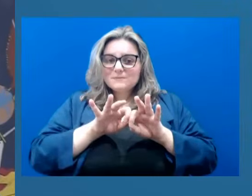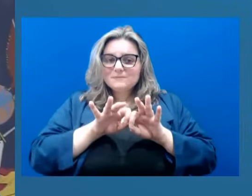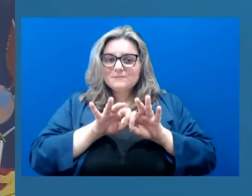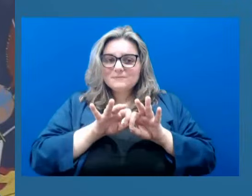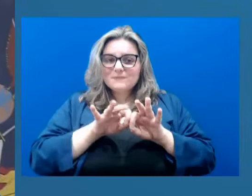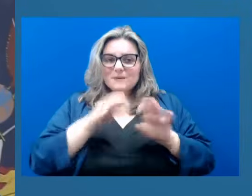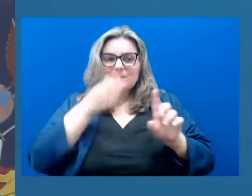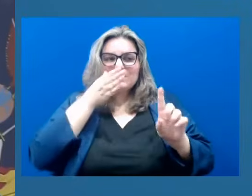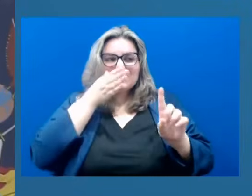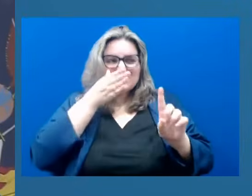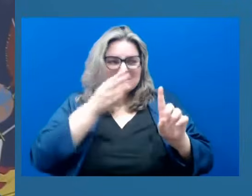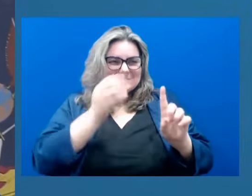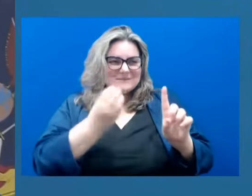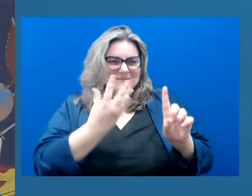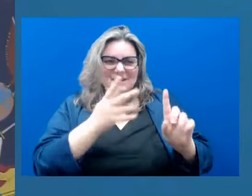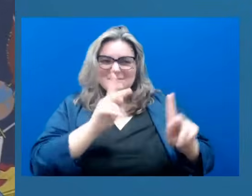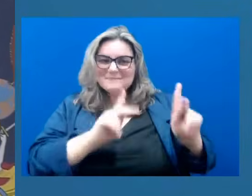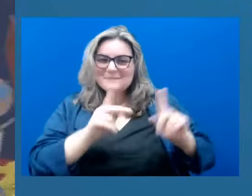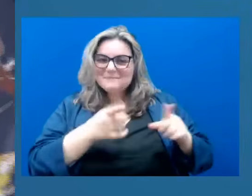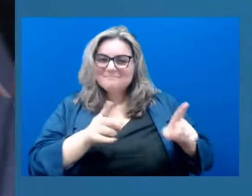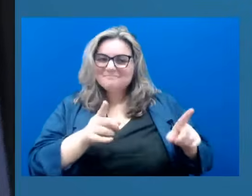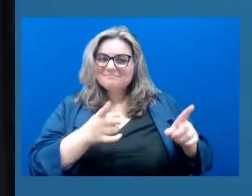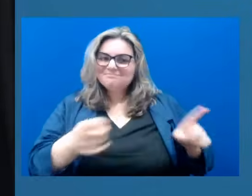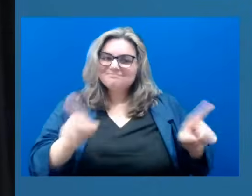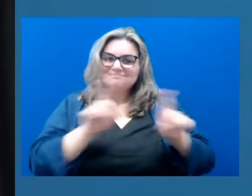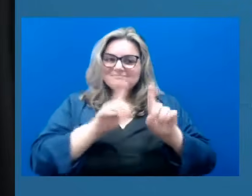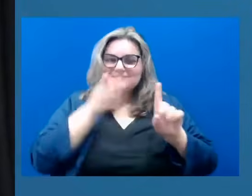ability to do the work. George Latimer.